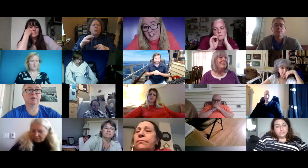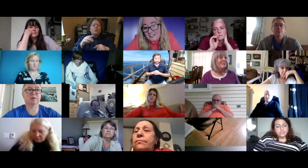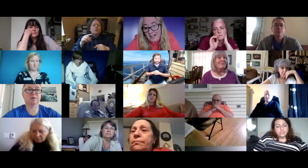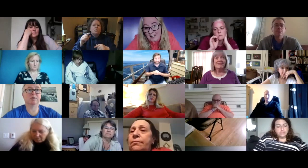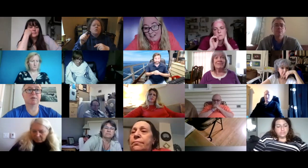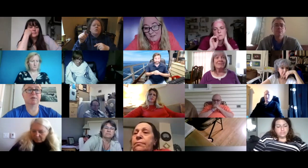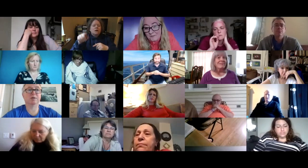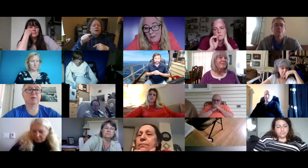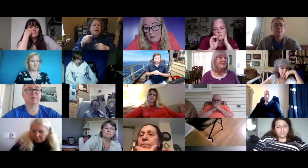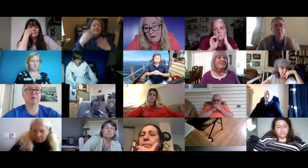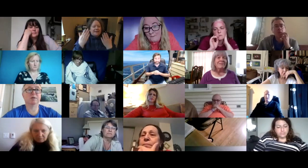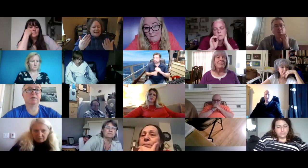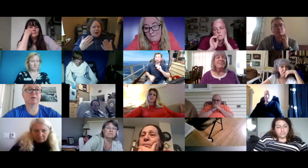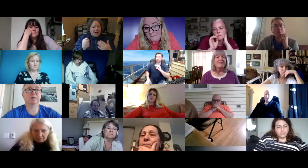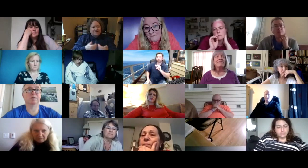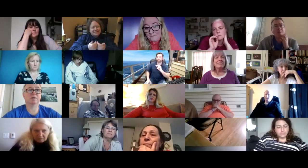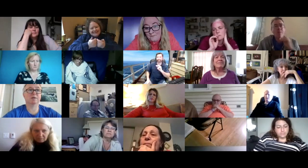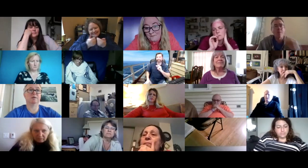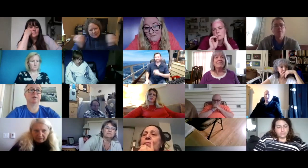No, it is not.